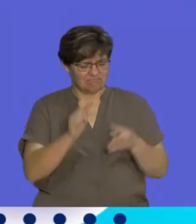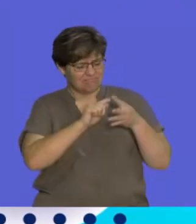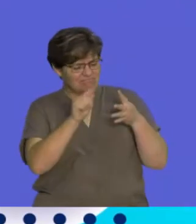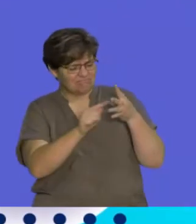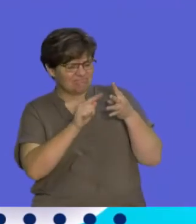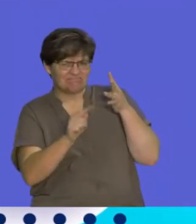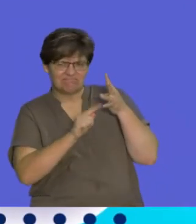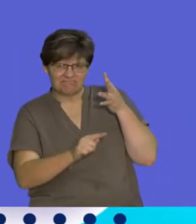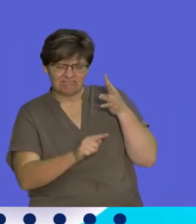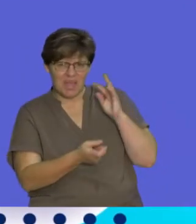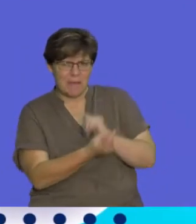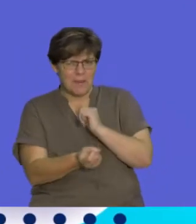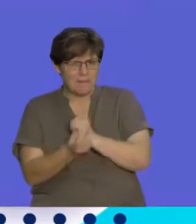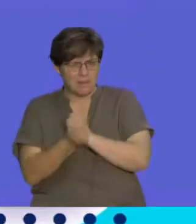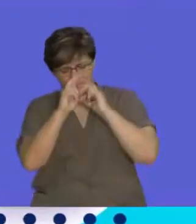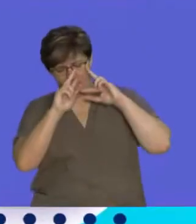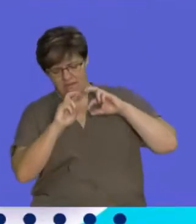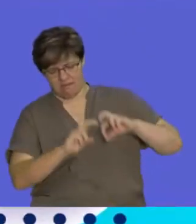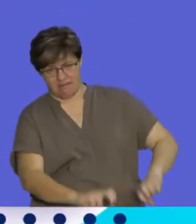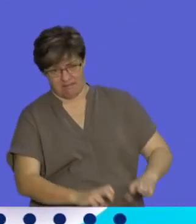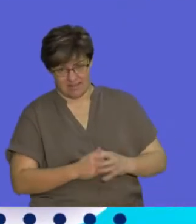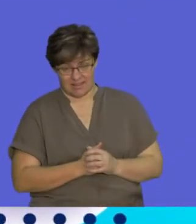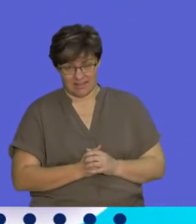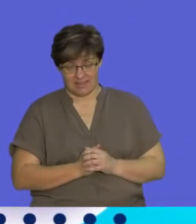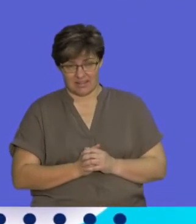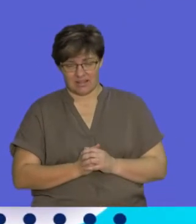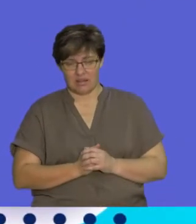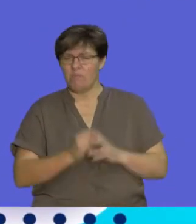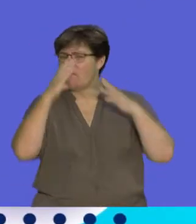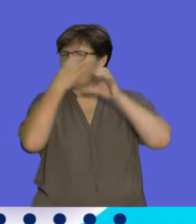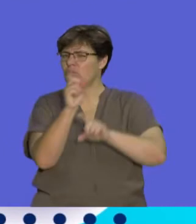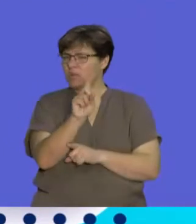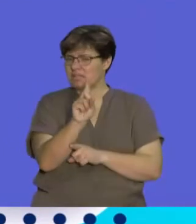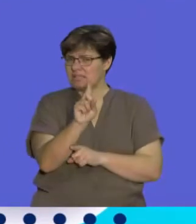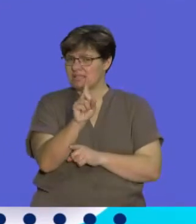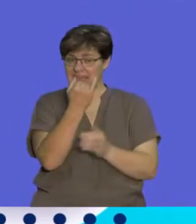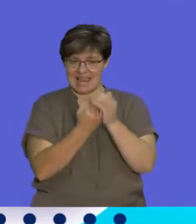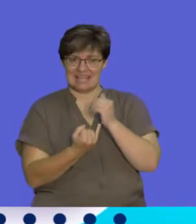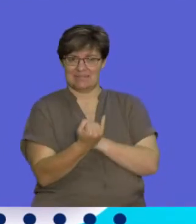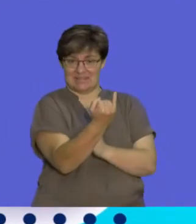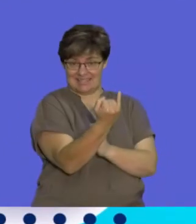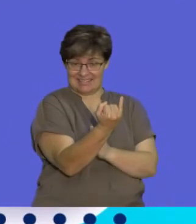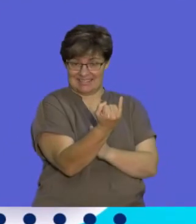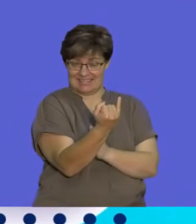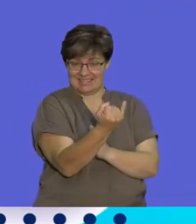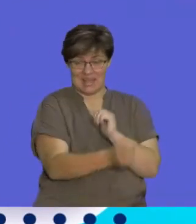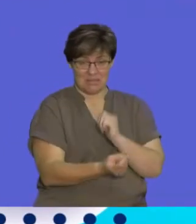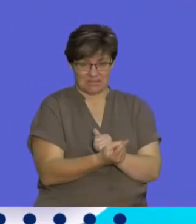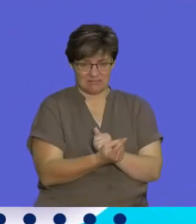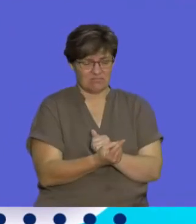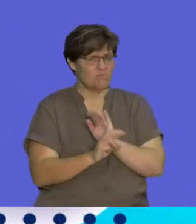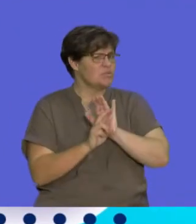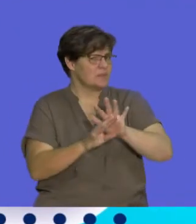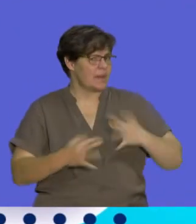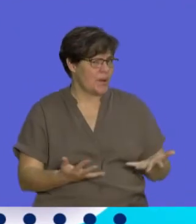events. And in particular, we've been focusing on independent events represented in a tree